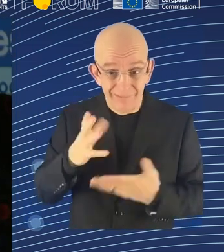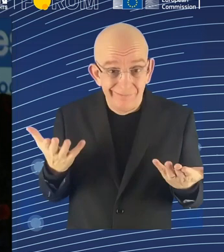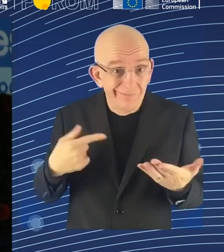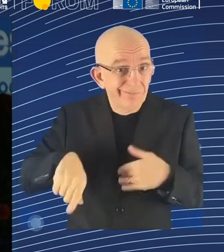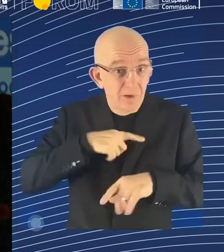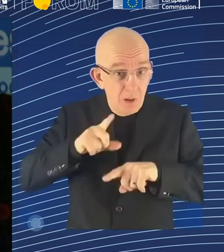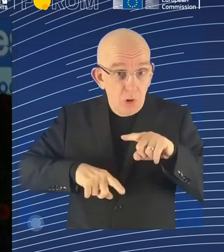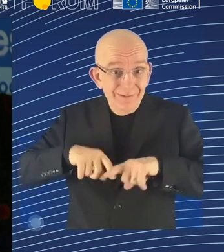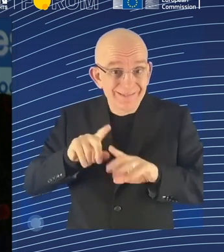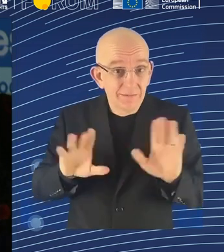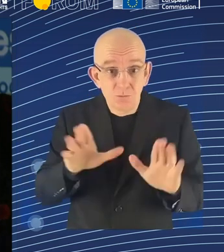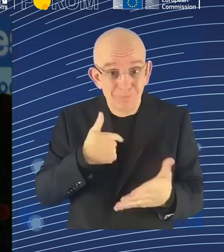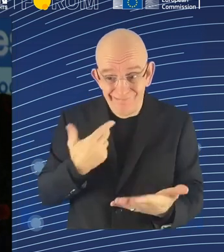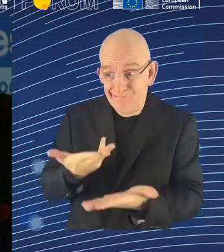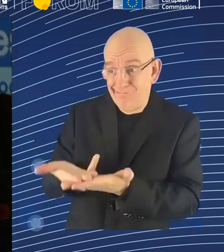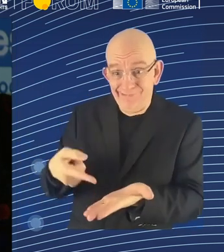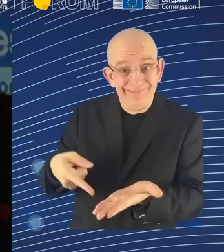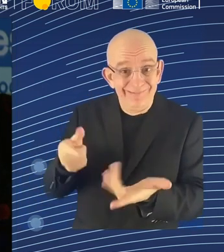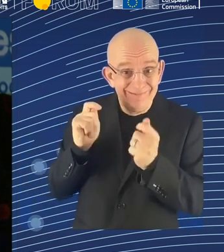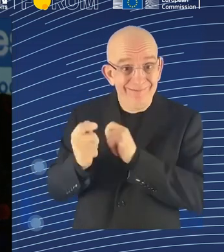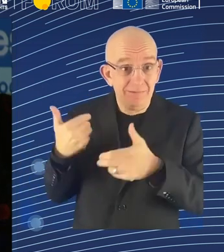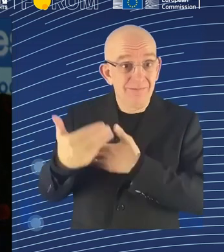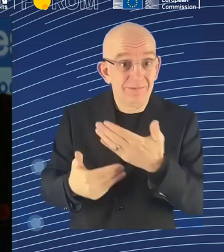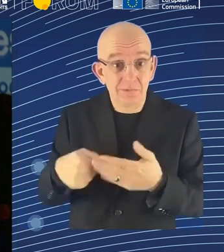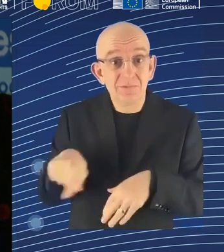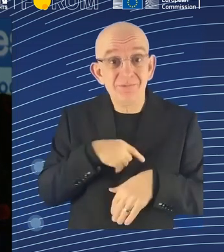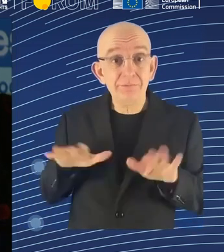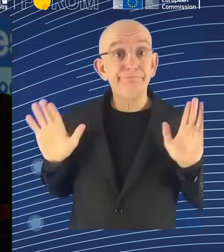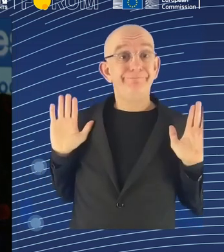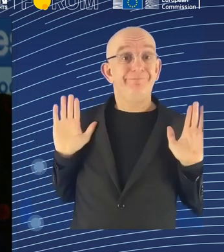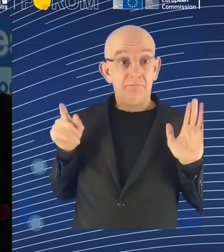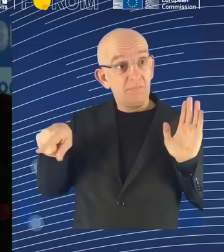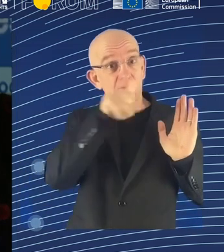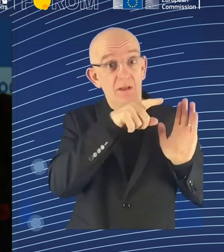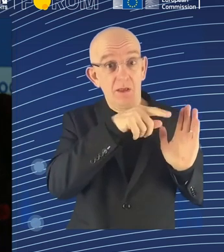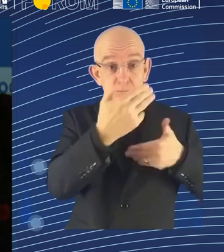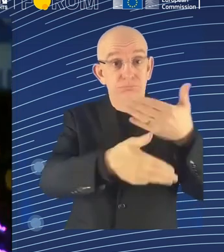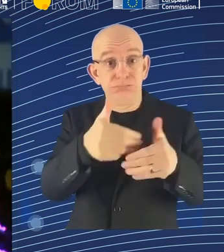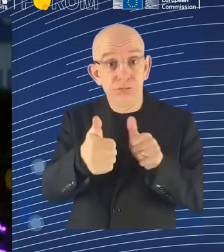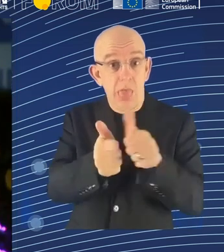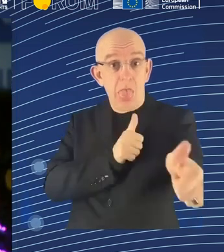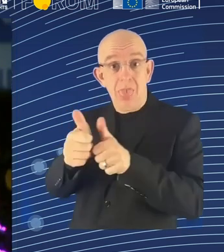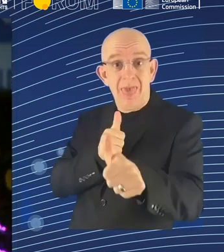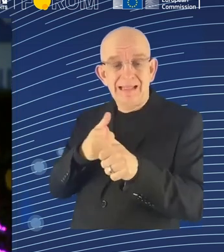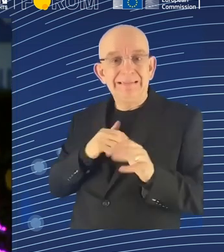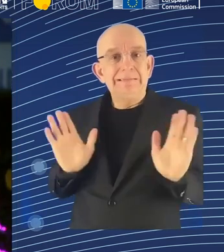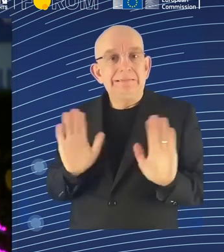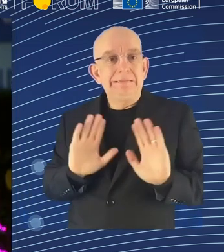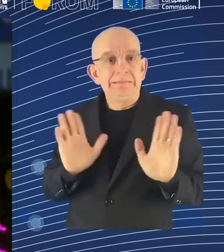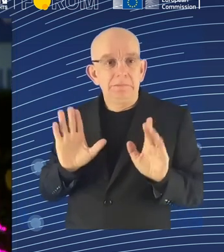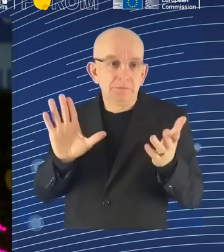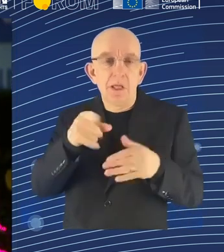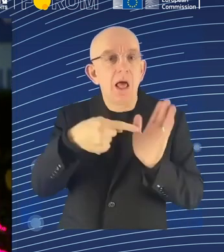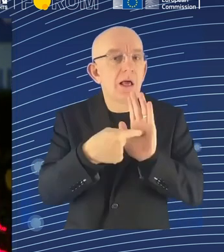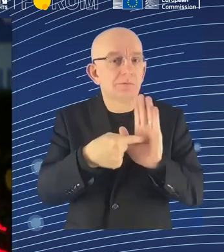DSA. Now we have a dialogue. It is what it is, but we are the ones saying what our fellow citizens want and how businesses